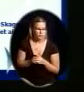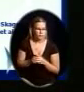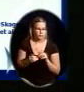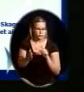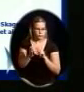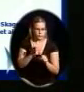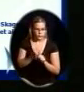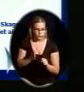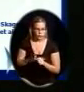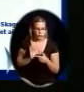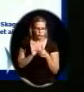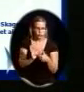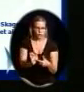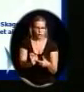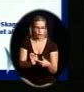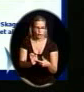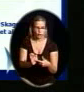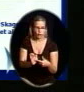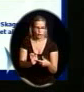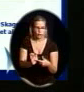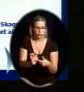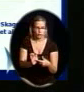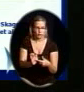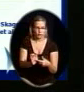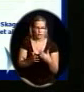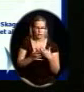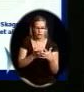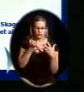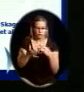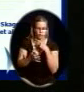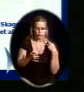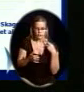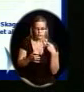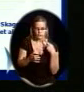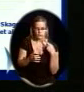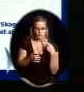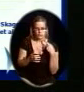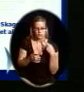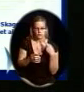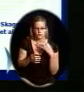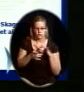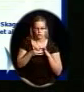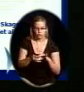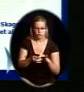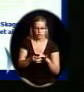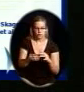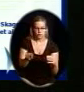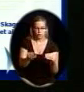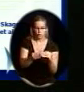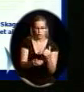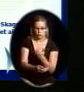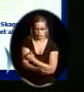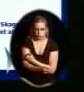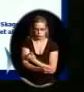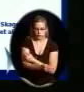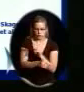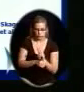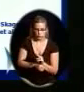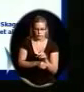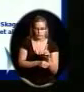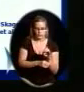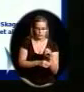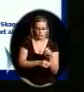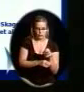research indicated basically that youth exposed to a greater number of risk factors were associated with more drug use and delinquency, while those